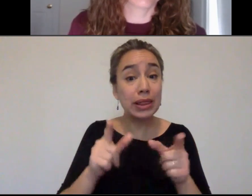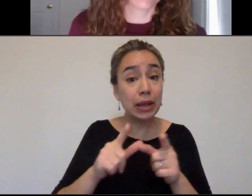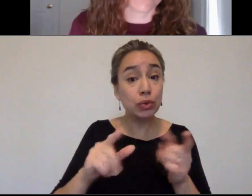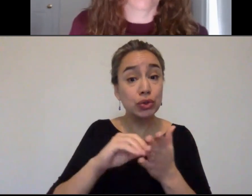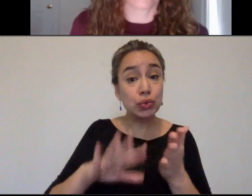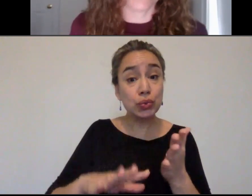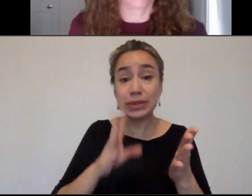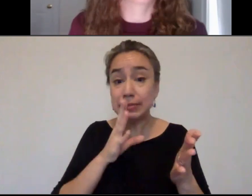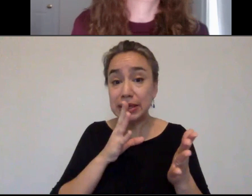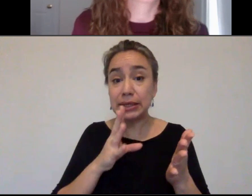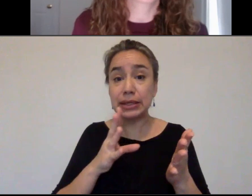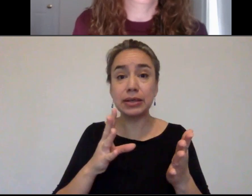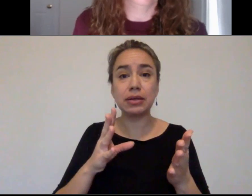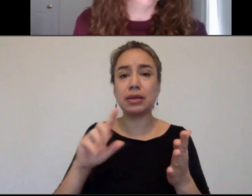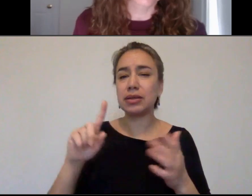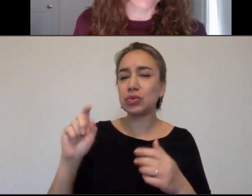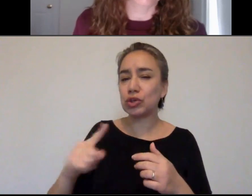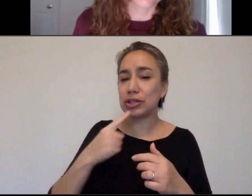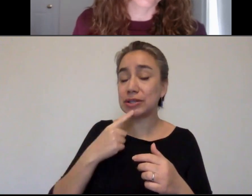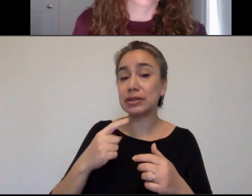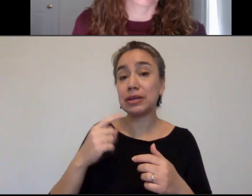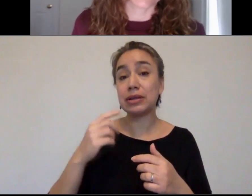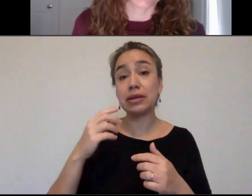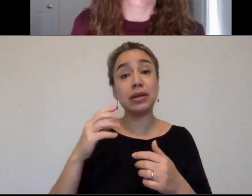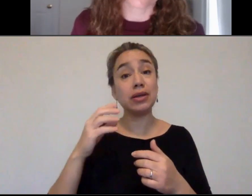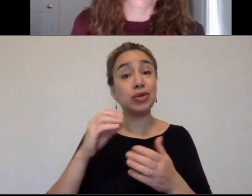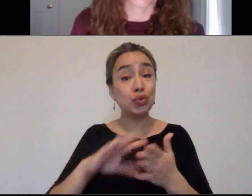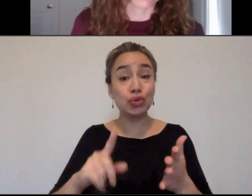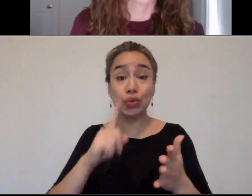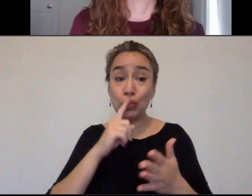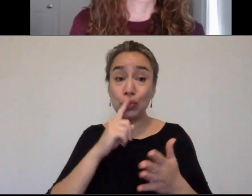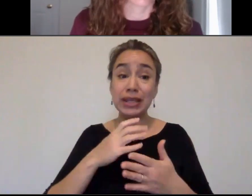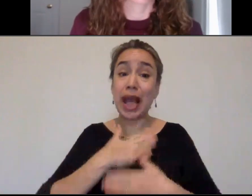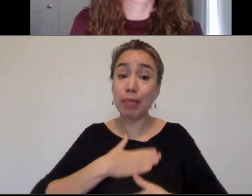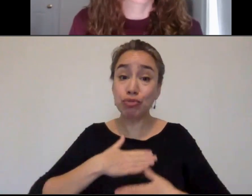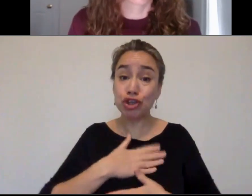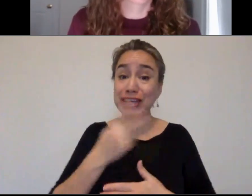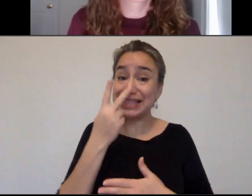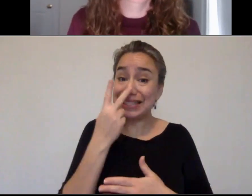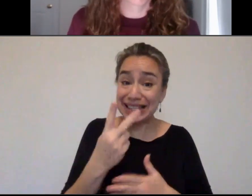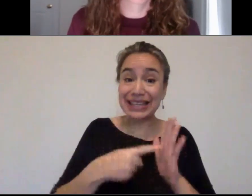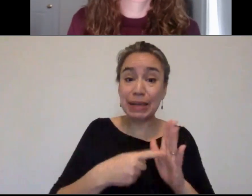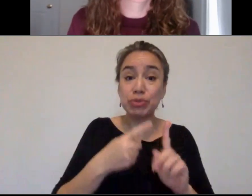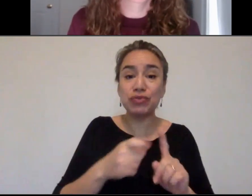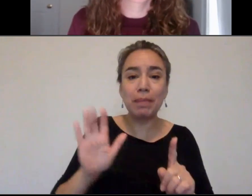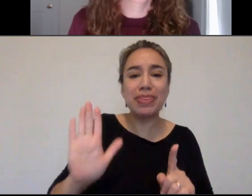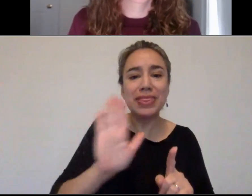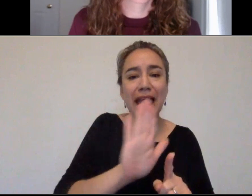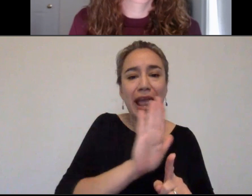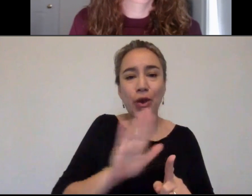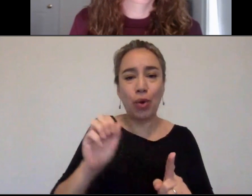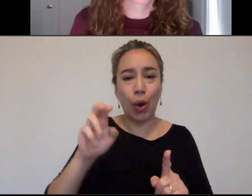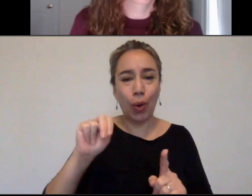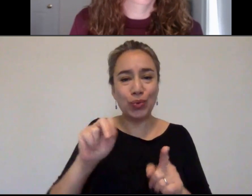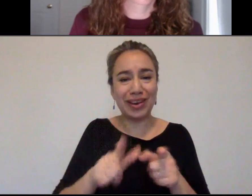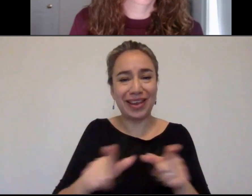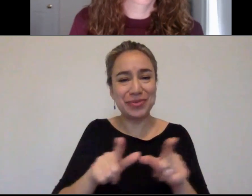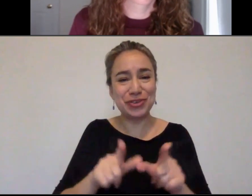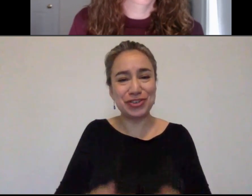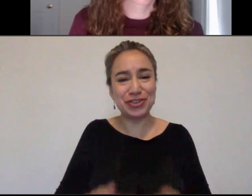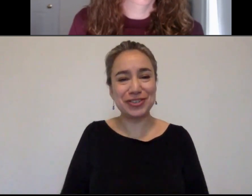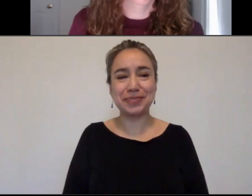In this question asker's experience, students really appreciate seeing examples from their own languages. So usually what I do